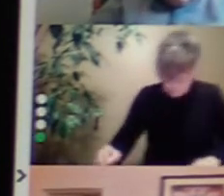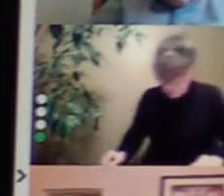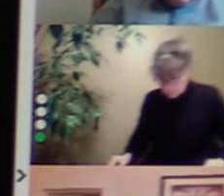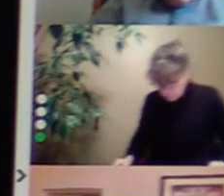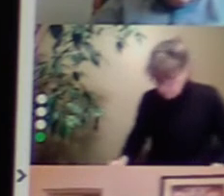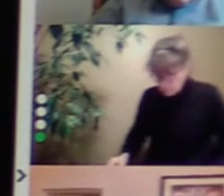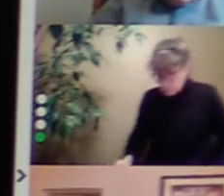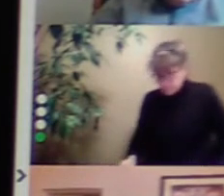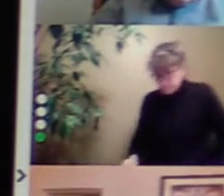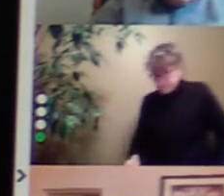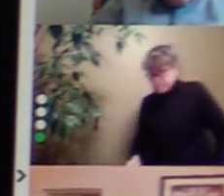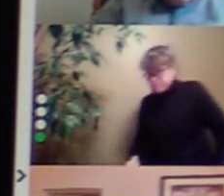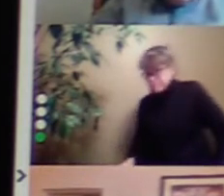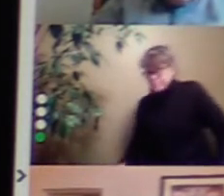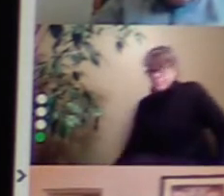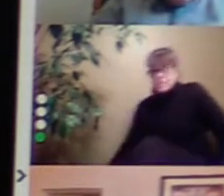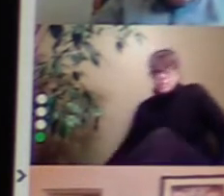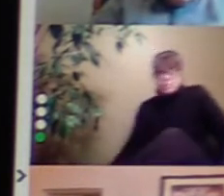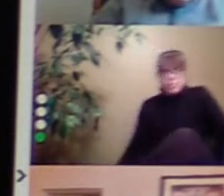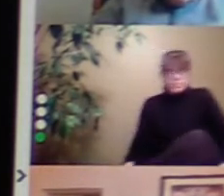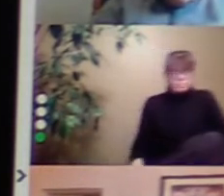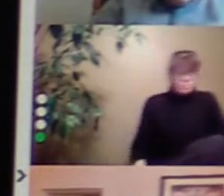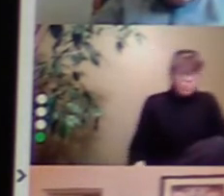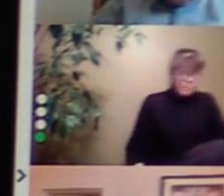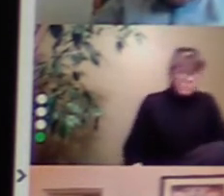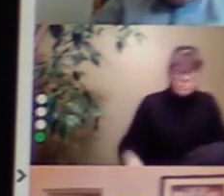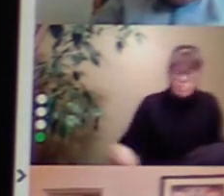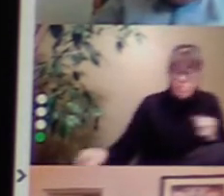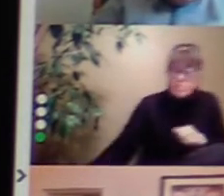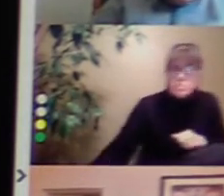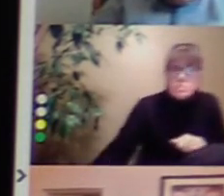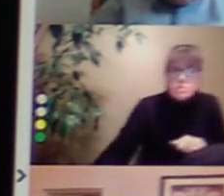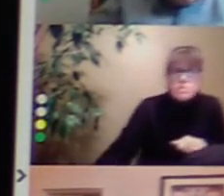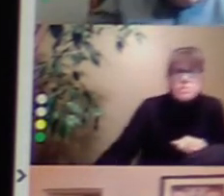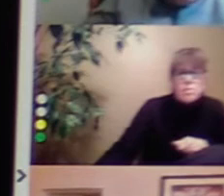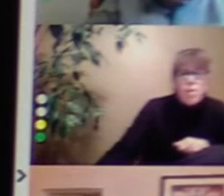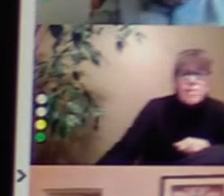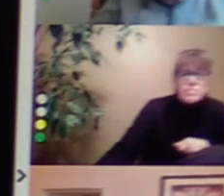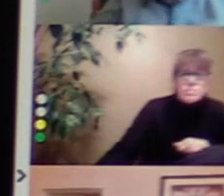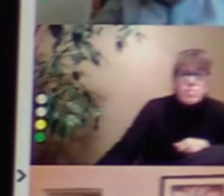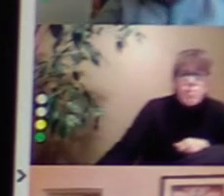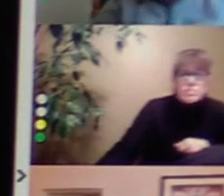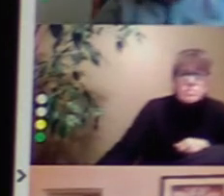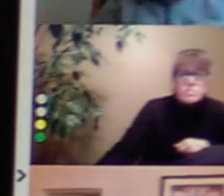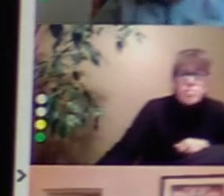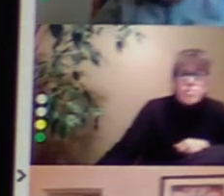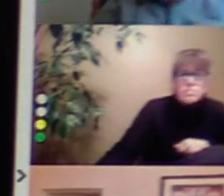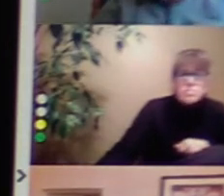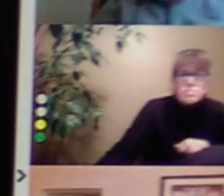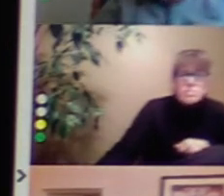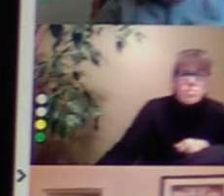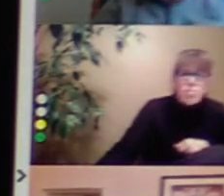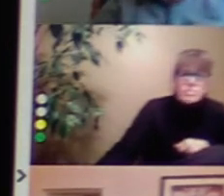know, you've got the treatment costs, you've got the staffing, you've got all those other related costs. If you just based